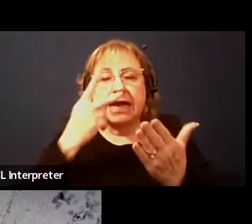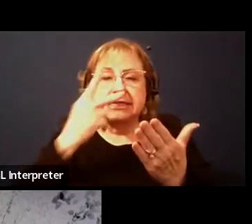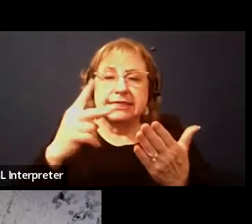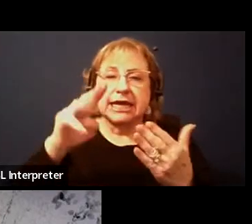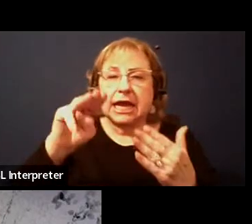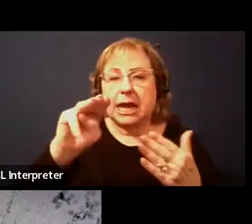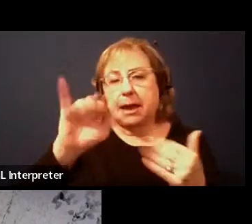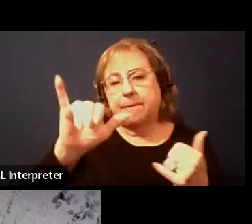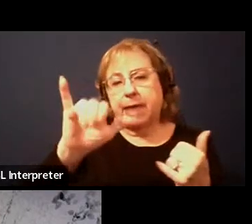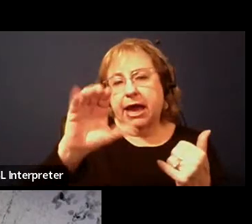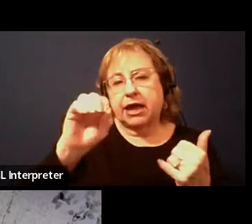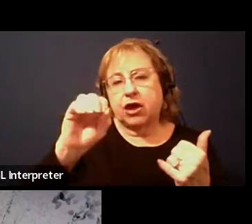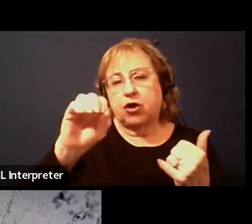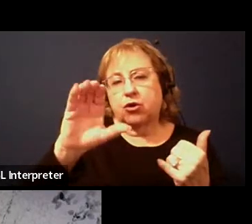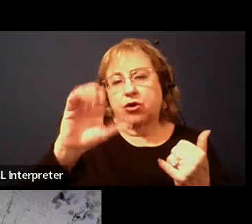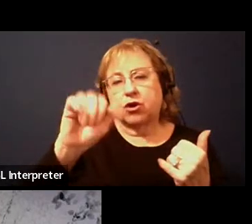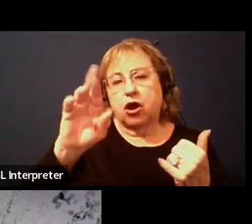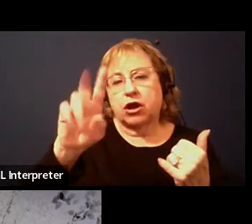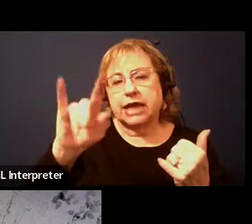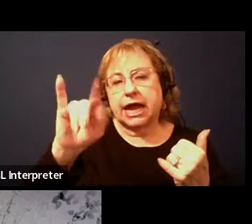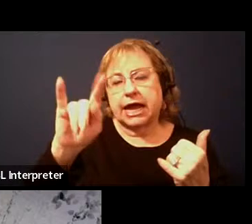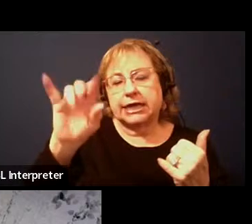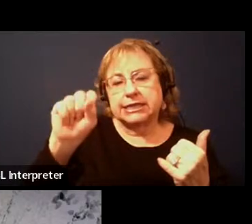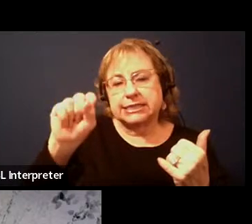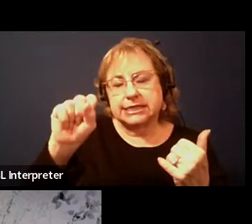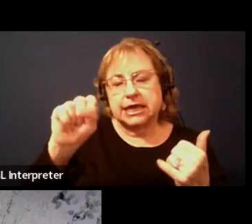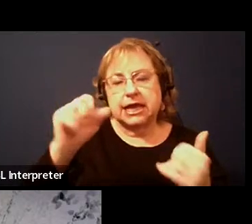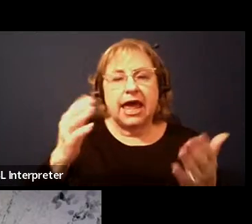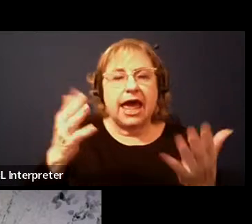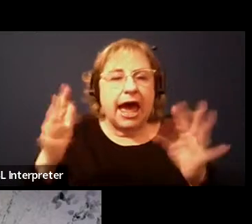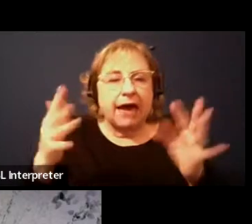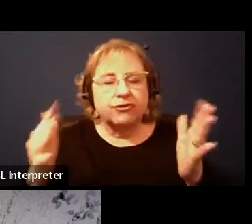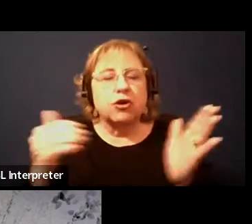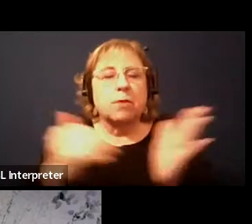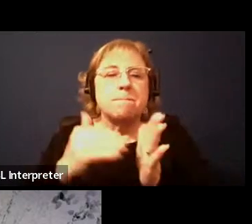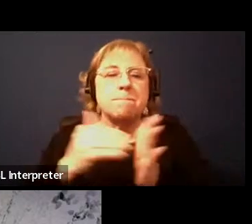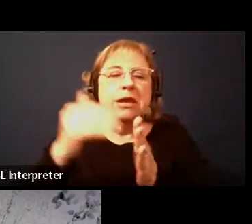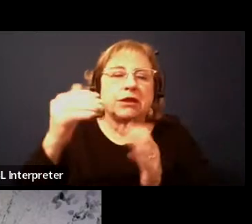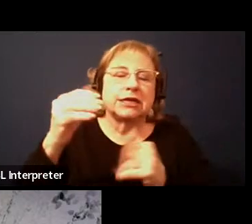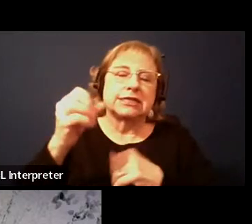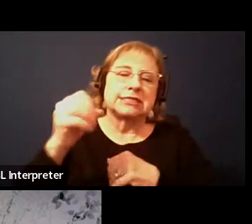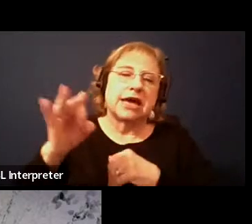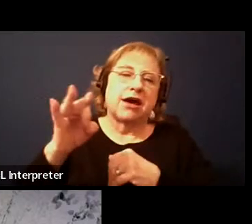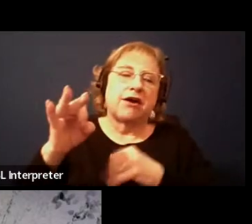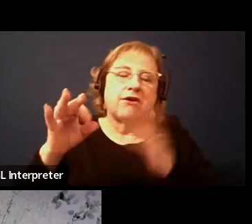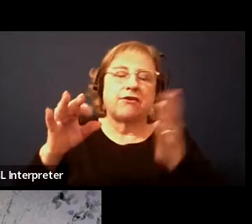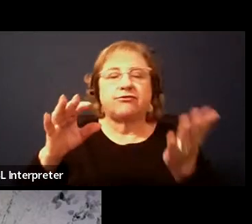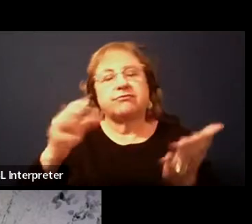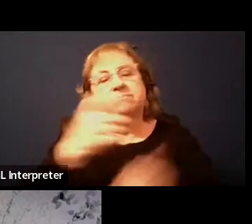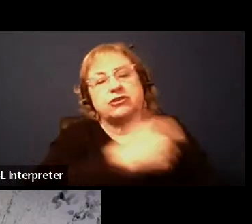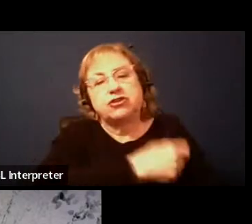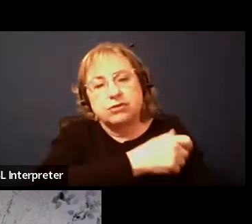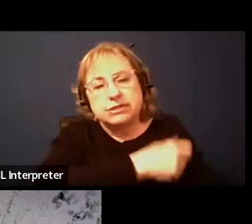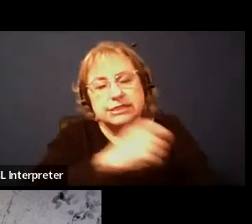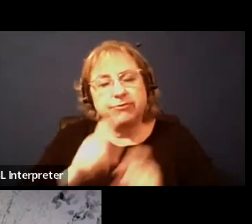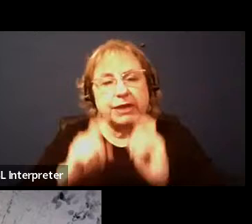after millions of doses have been given because it is so rare. But there were no deaths in the clinical